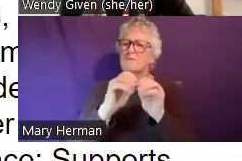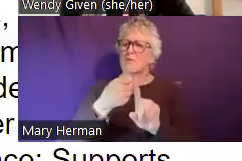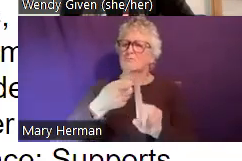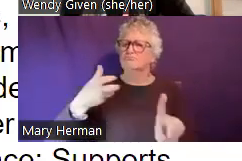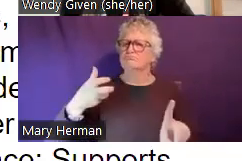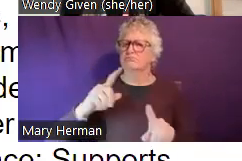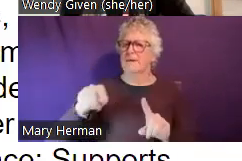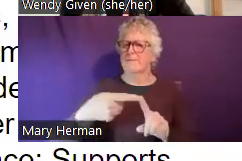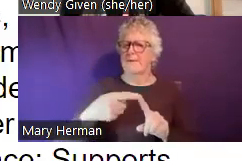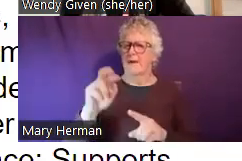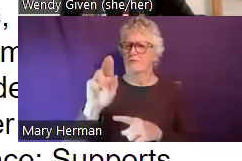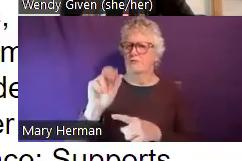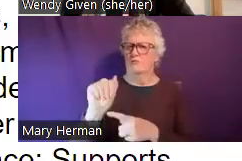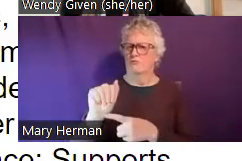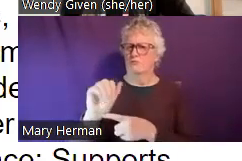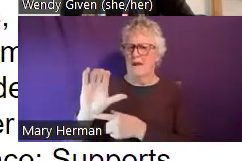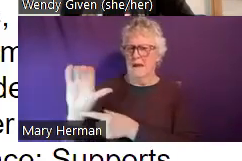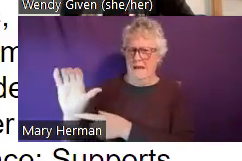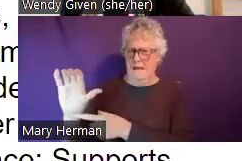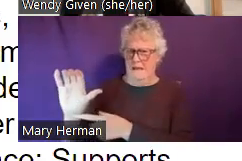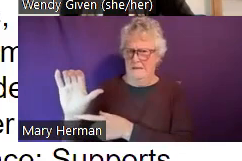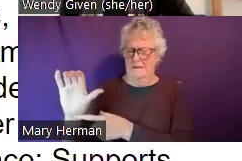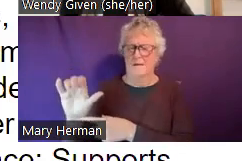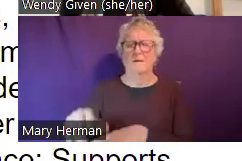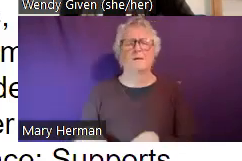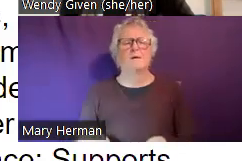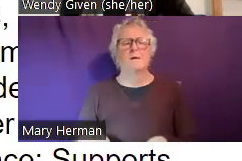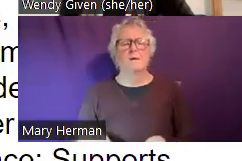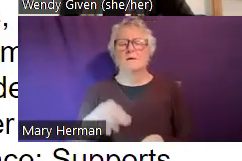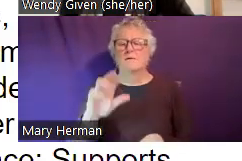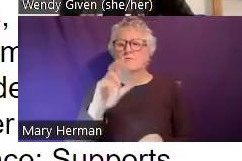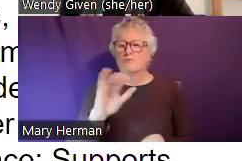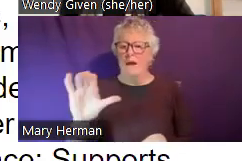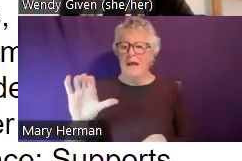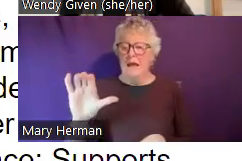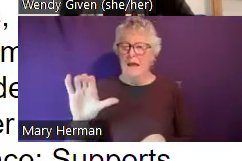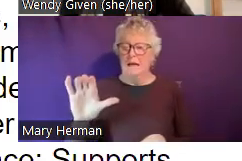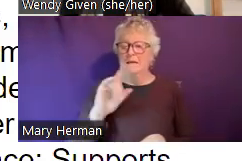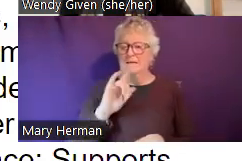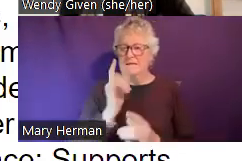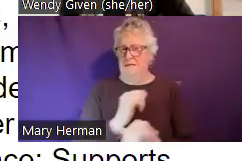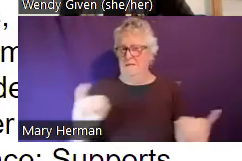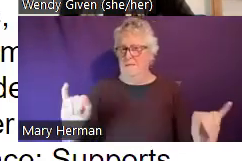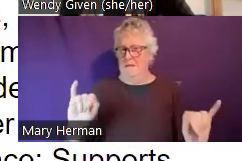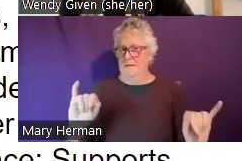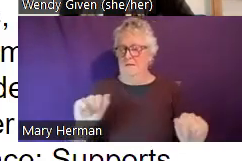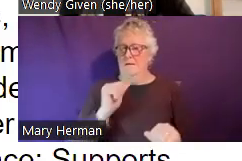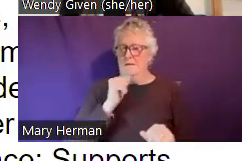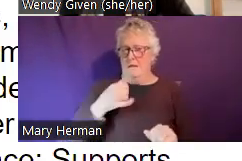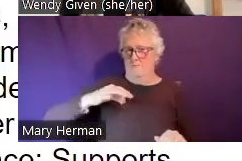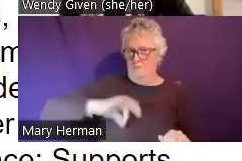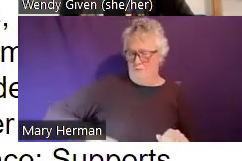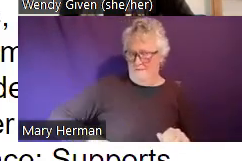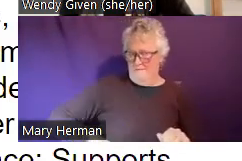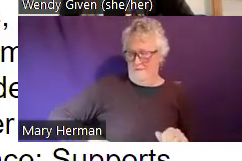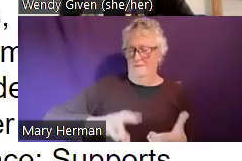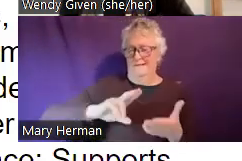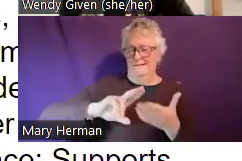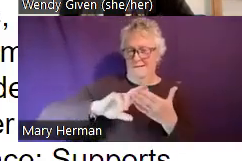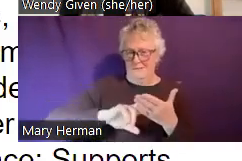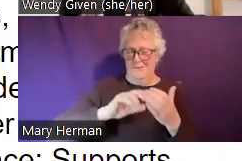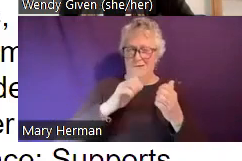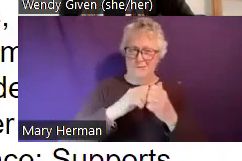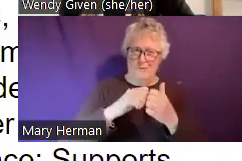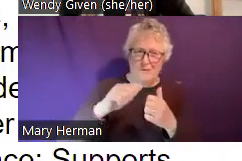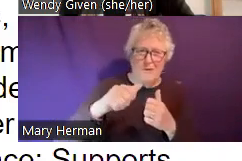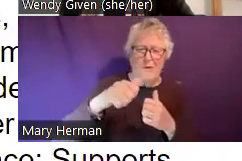a independent nonprofit that contracts with the city of Portland and Multnomah County and other counties and other entities like the